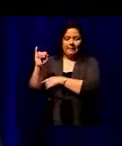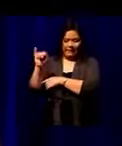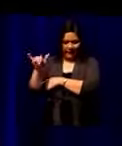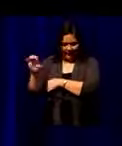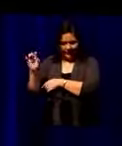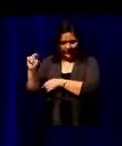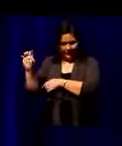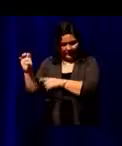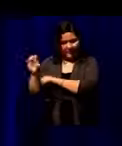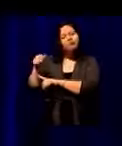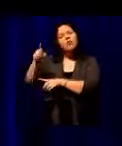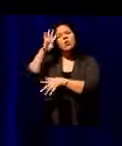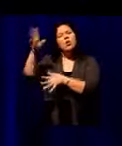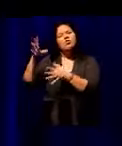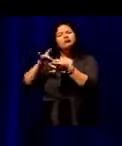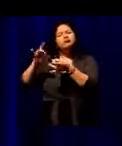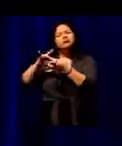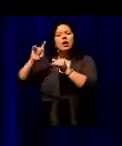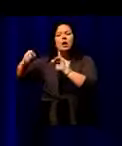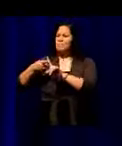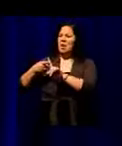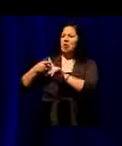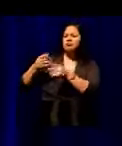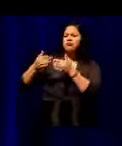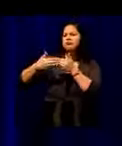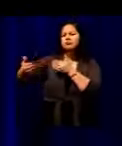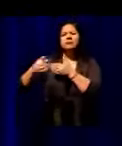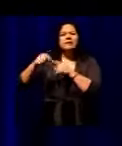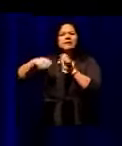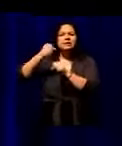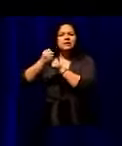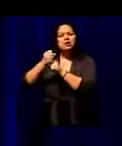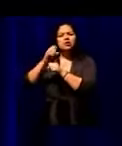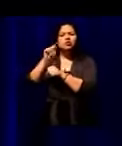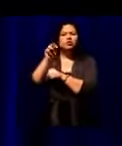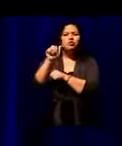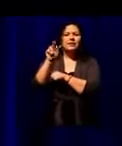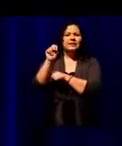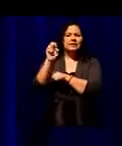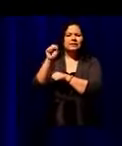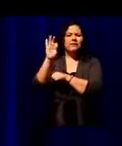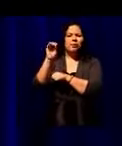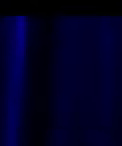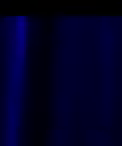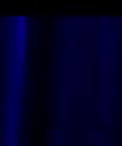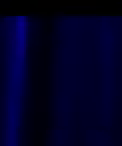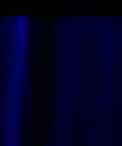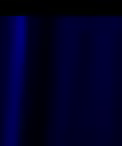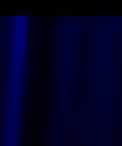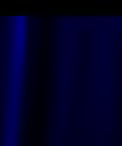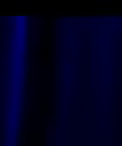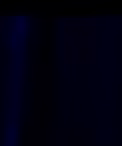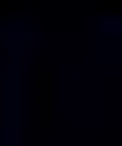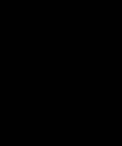about the incredible lineup we have for this year's TRANSFORM Cabaret Festival.